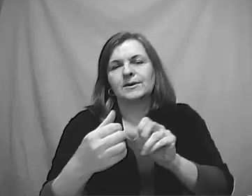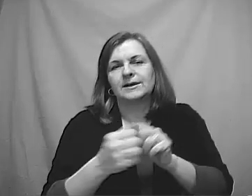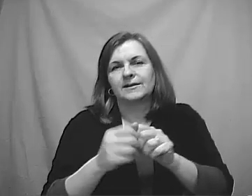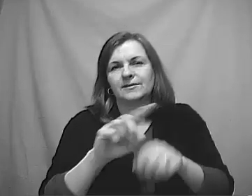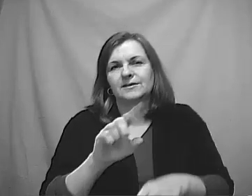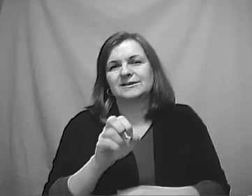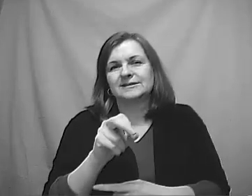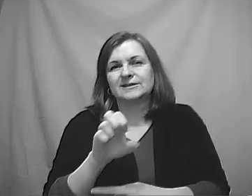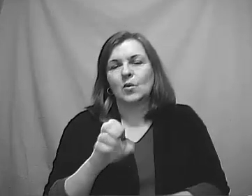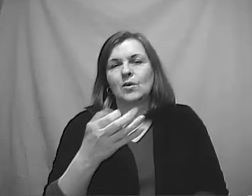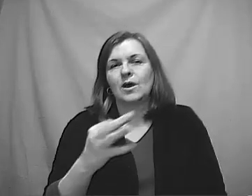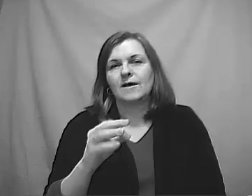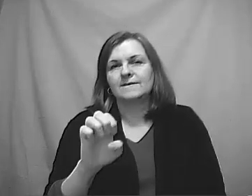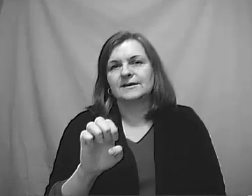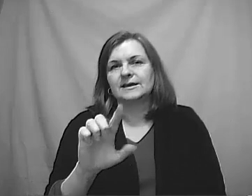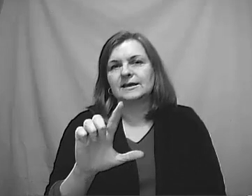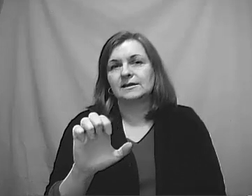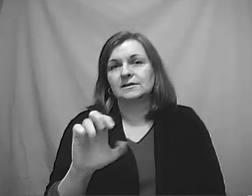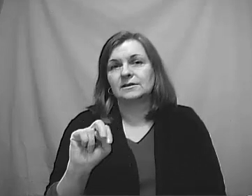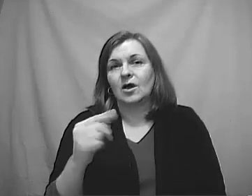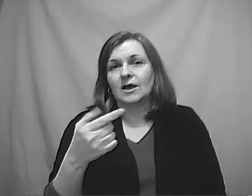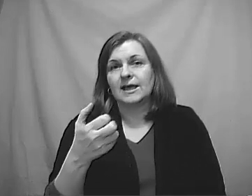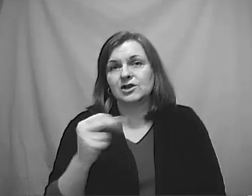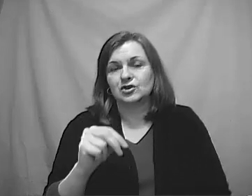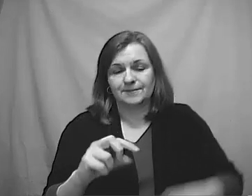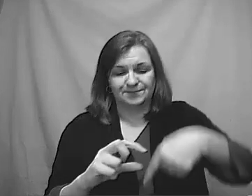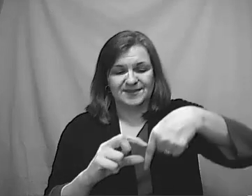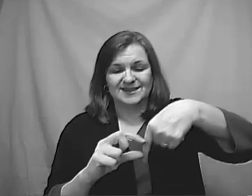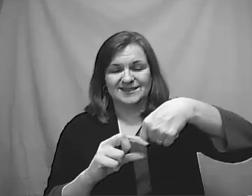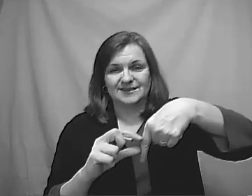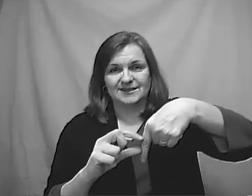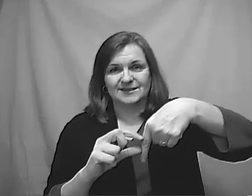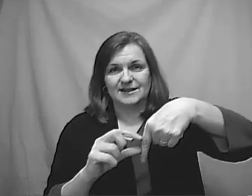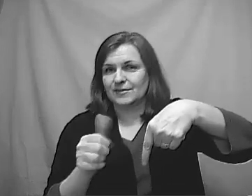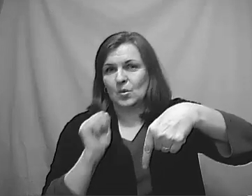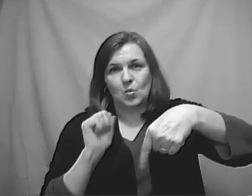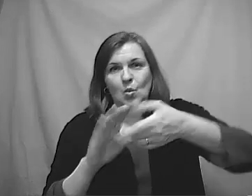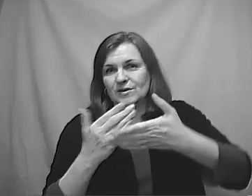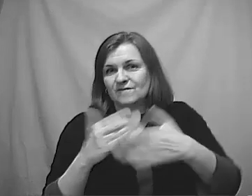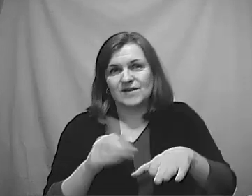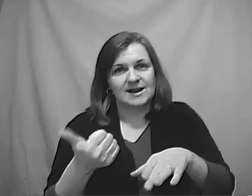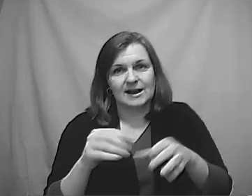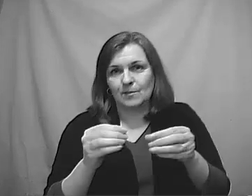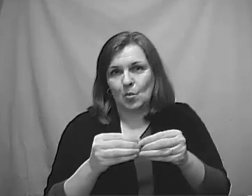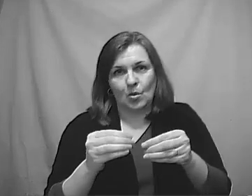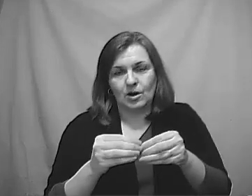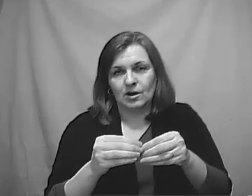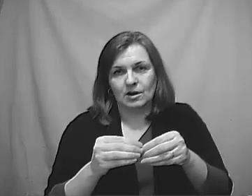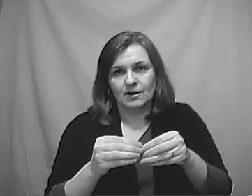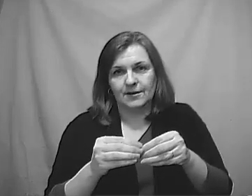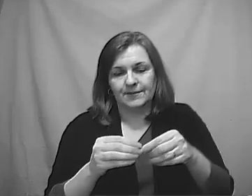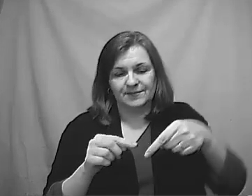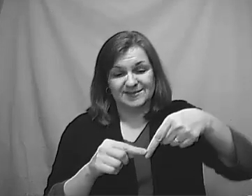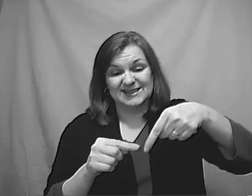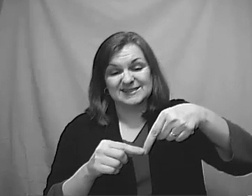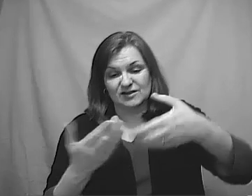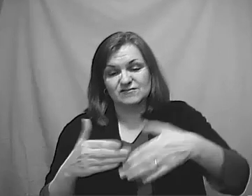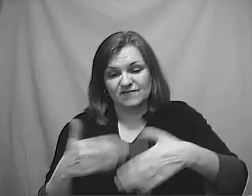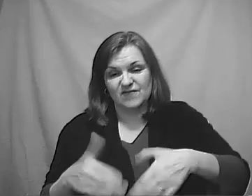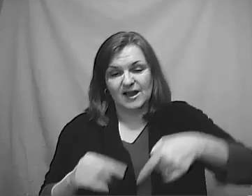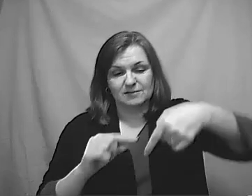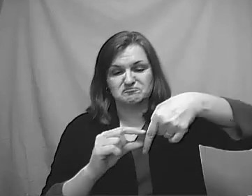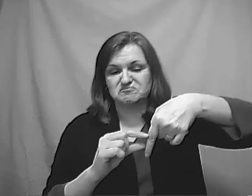grow in the zone of elongation. Now they're not going to divide anymore. There is no